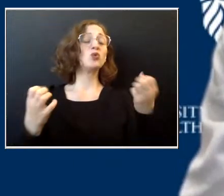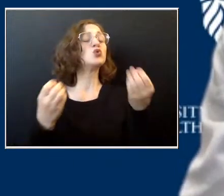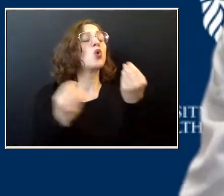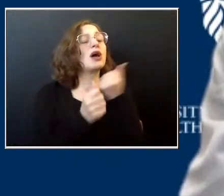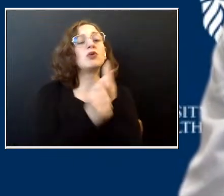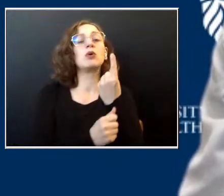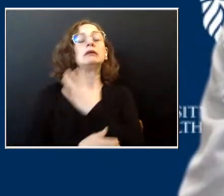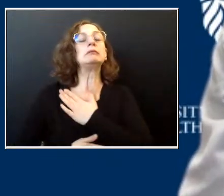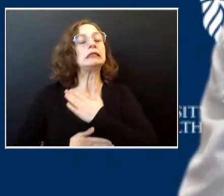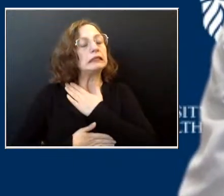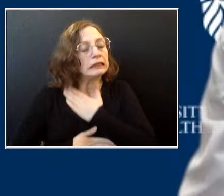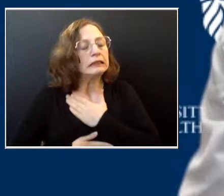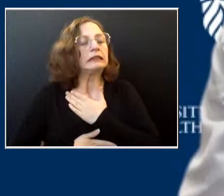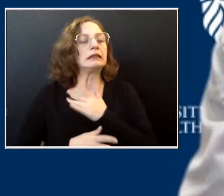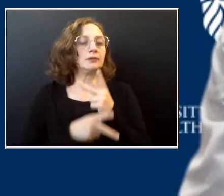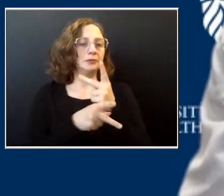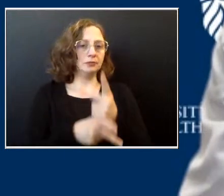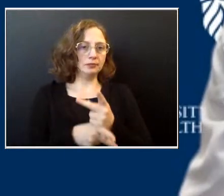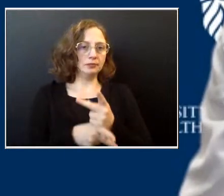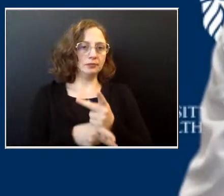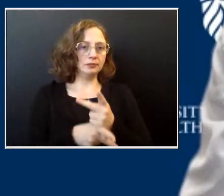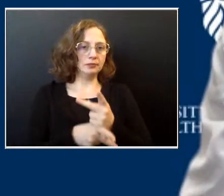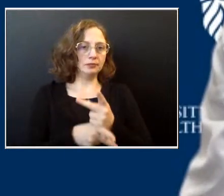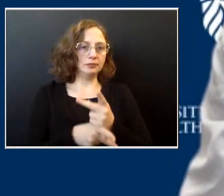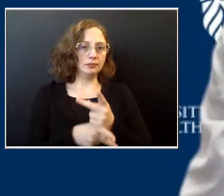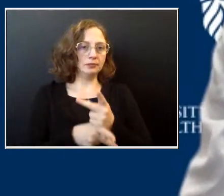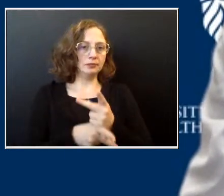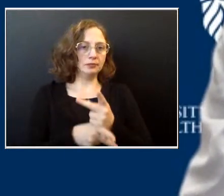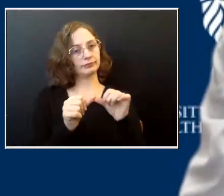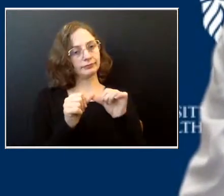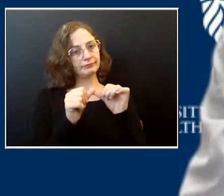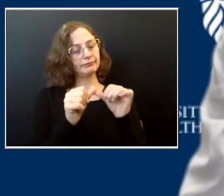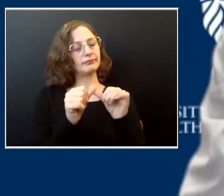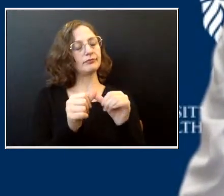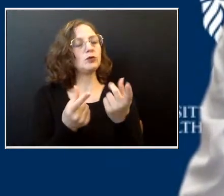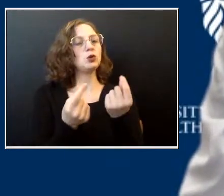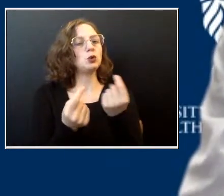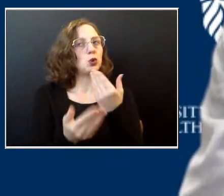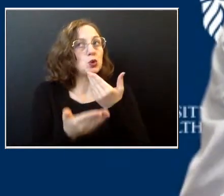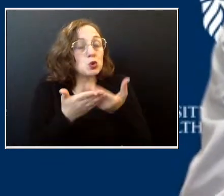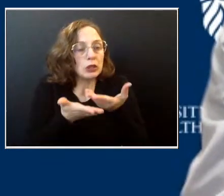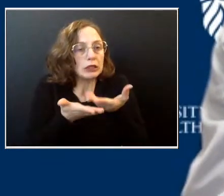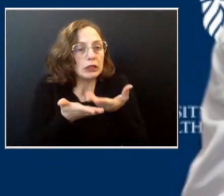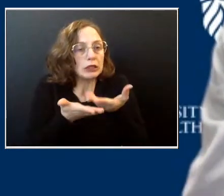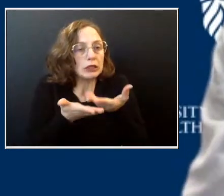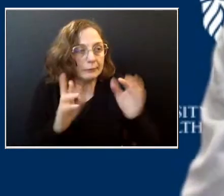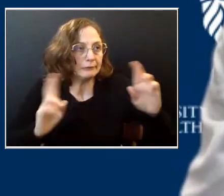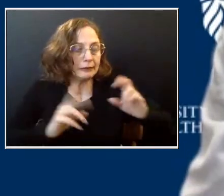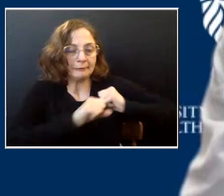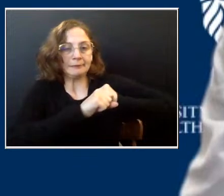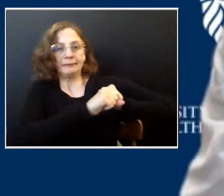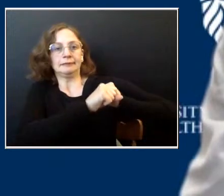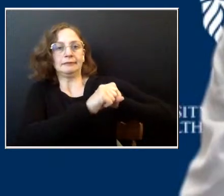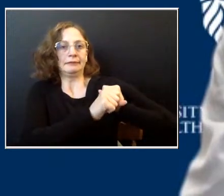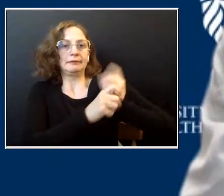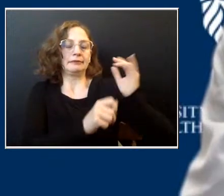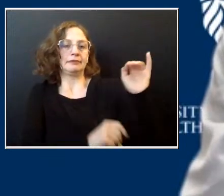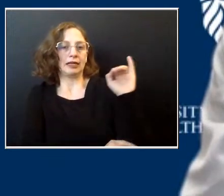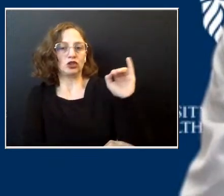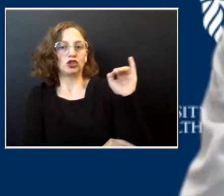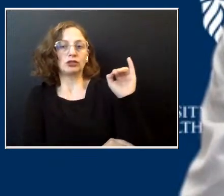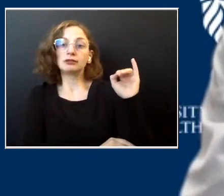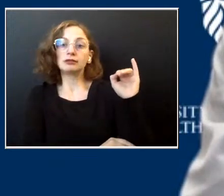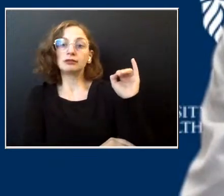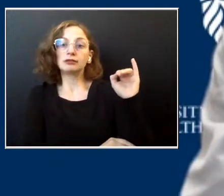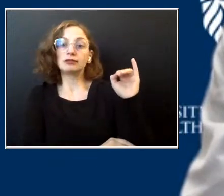take caution, and continue to do those things to prepare yourself and make yourself as healthy as you can be, especially as